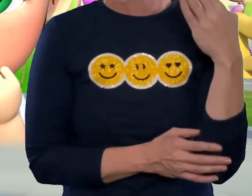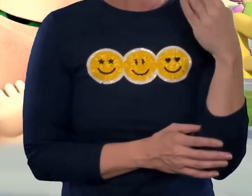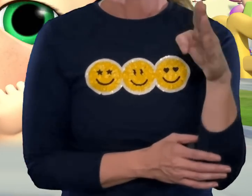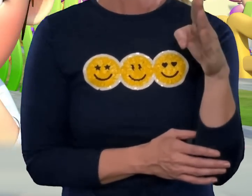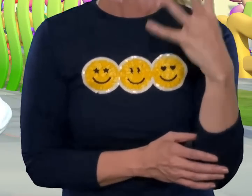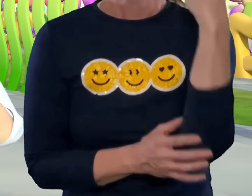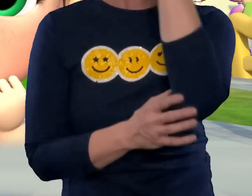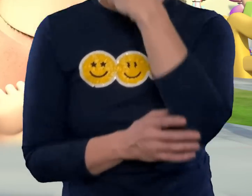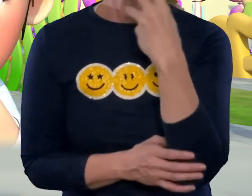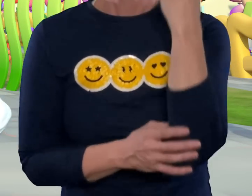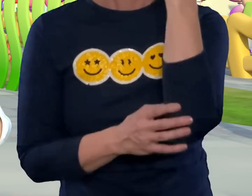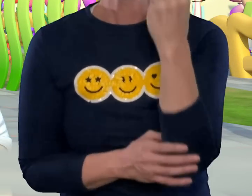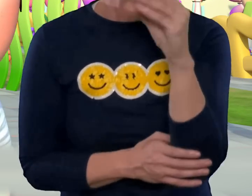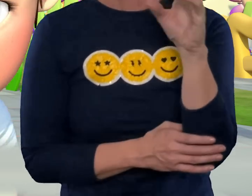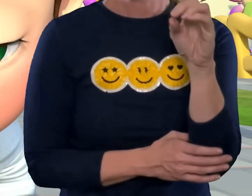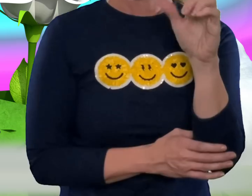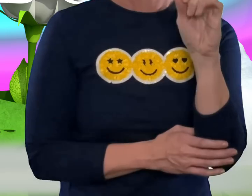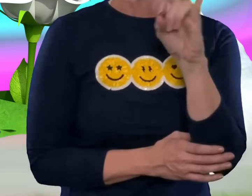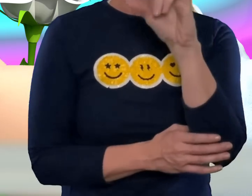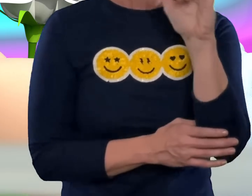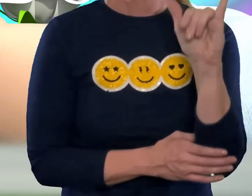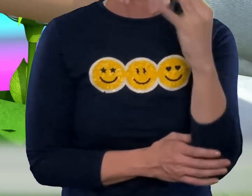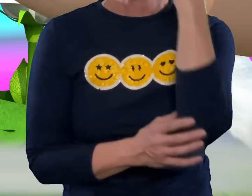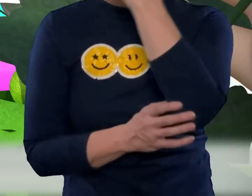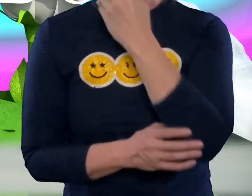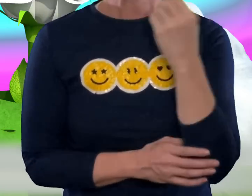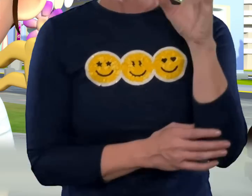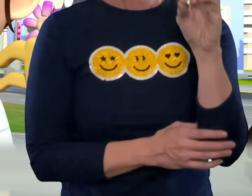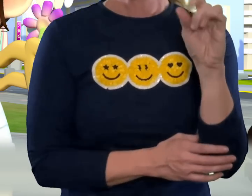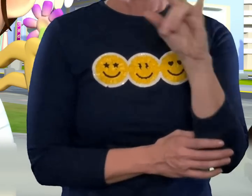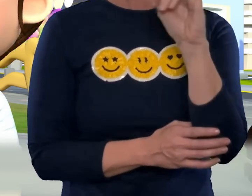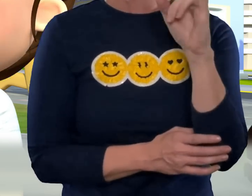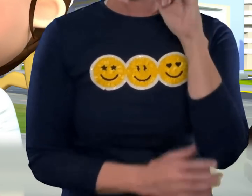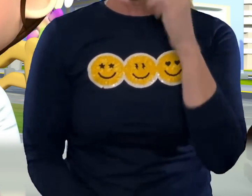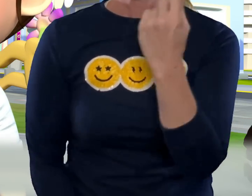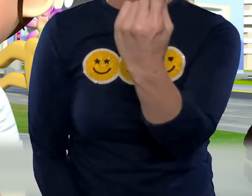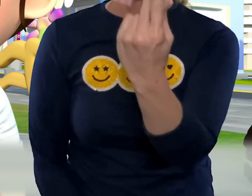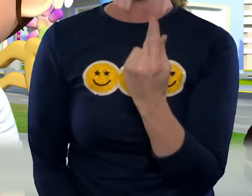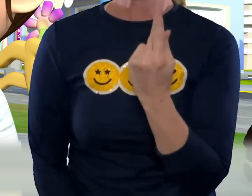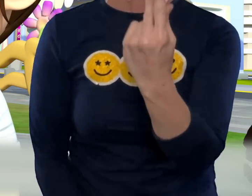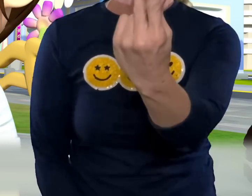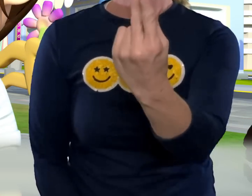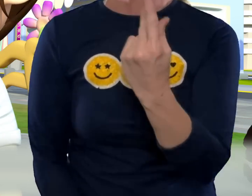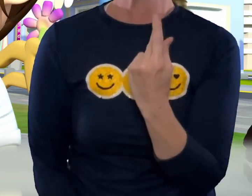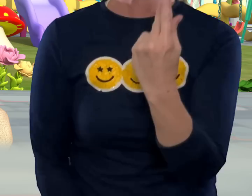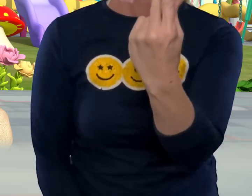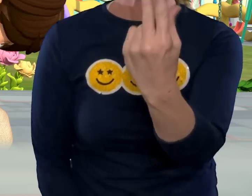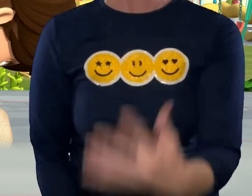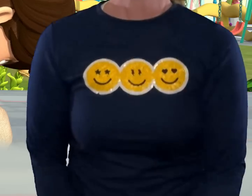blue beautiful daisies beautiful daisies for me and you me